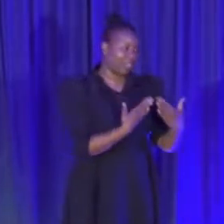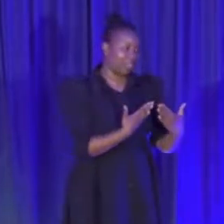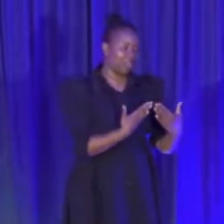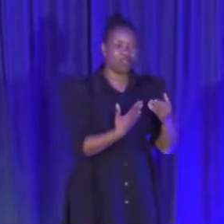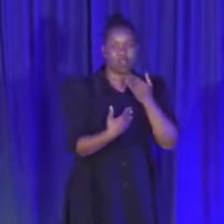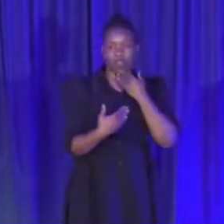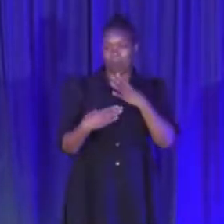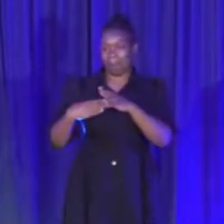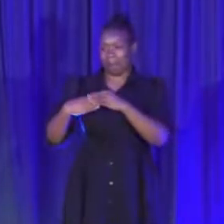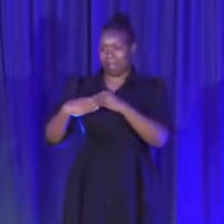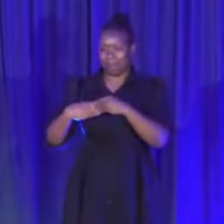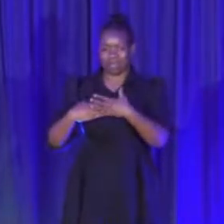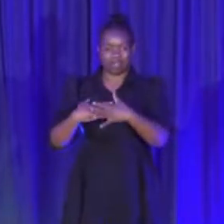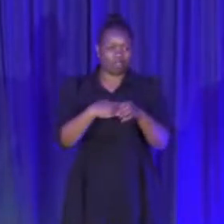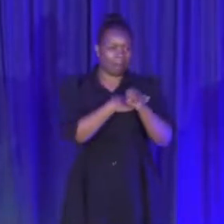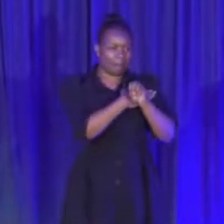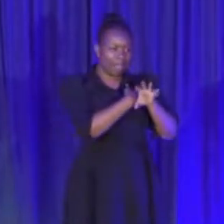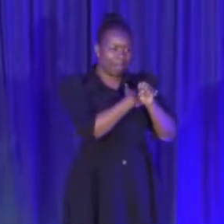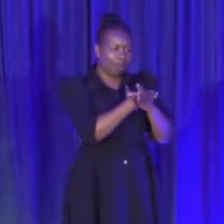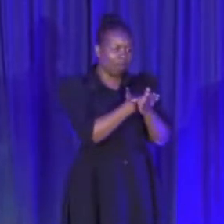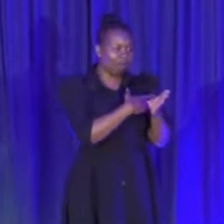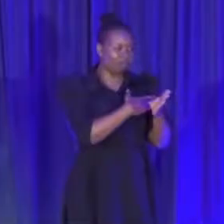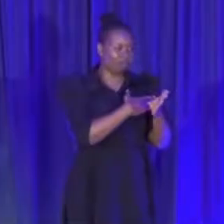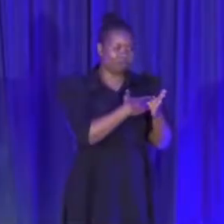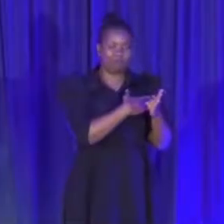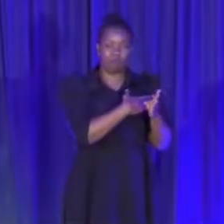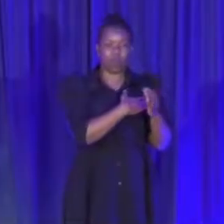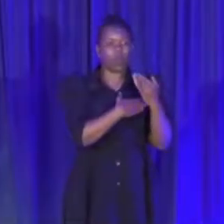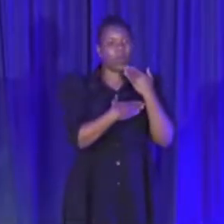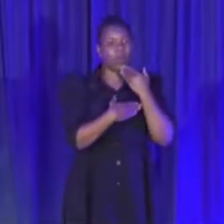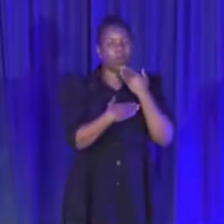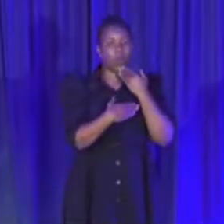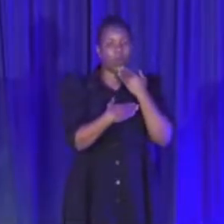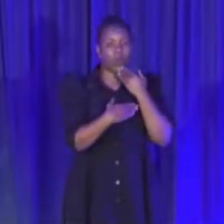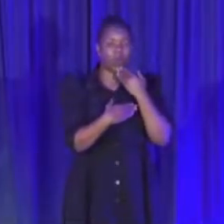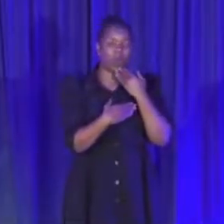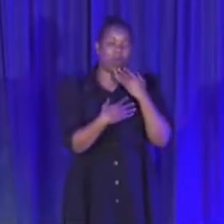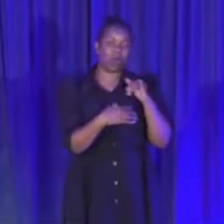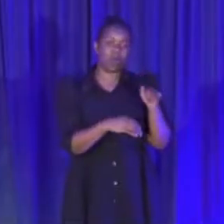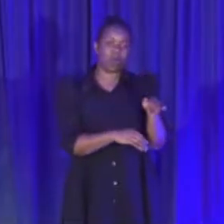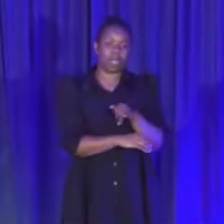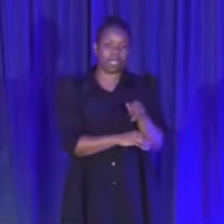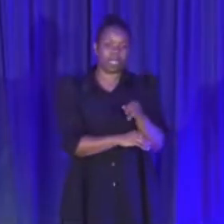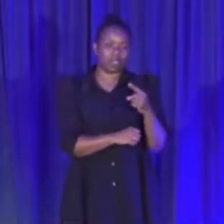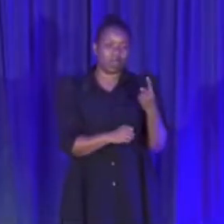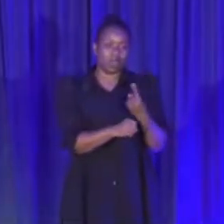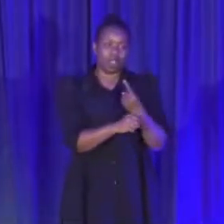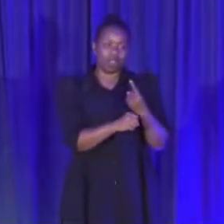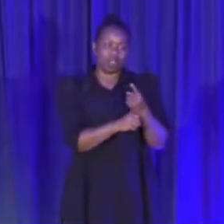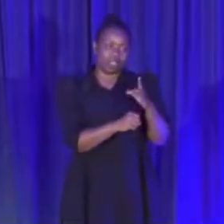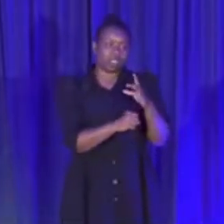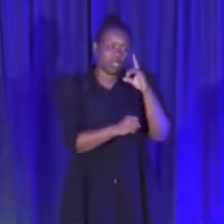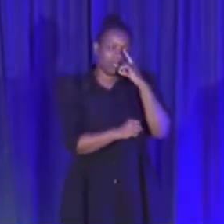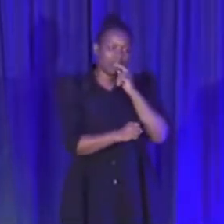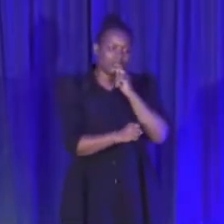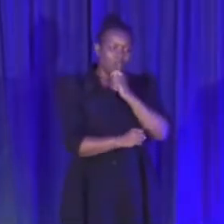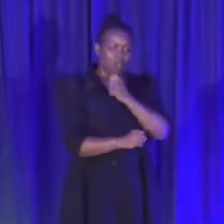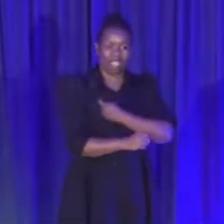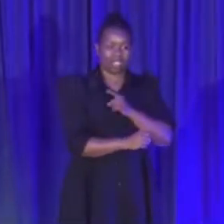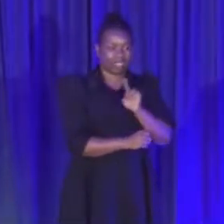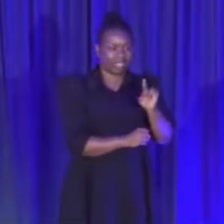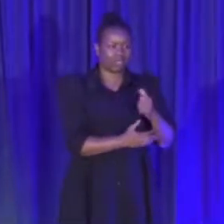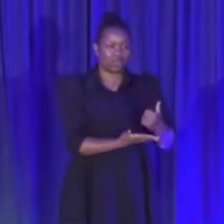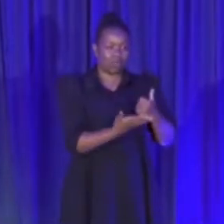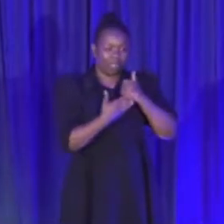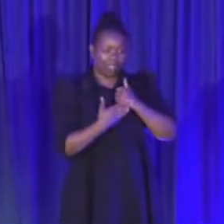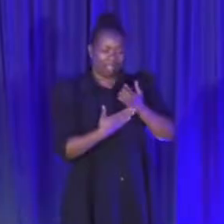members of the media who are here, who are the ones who we are putting so much faith in to help